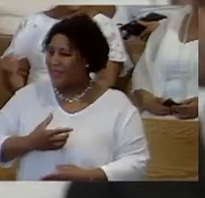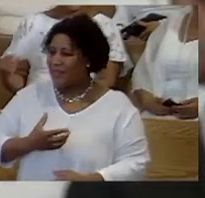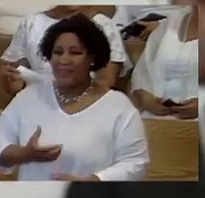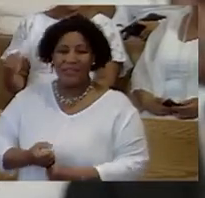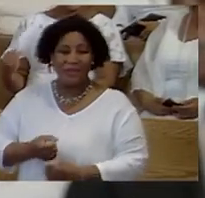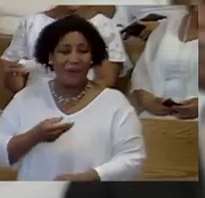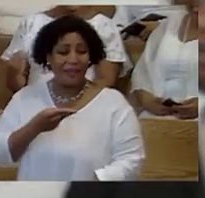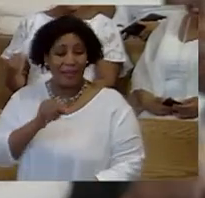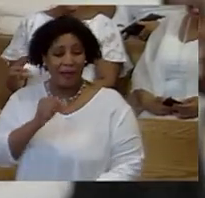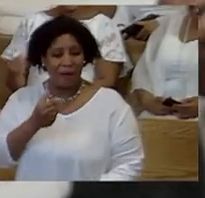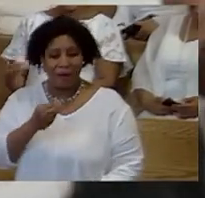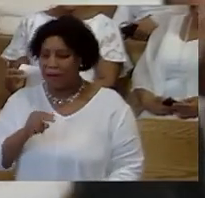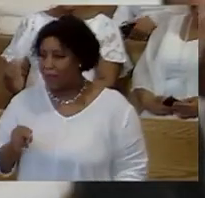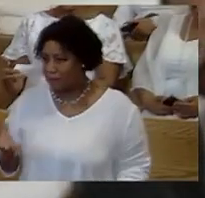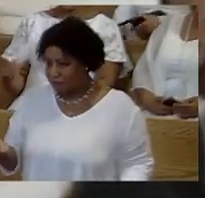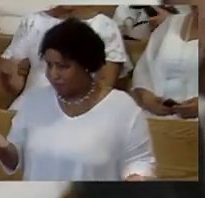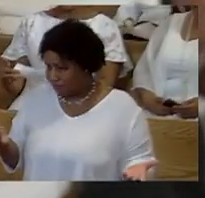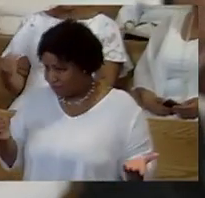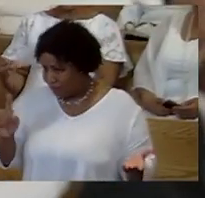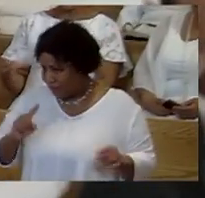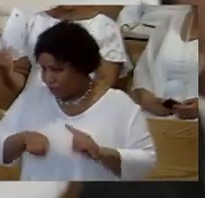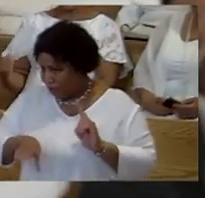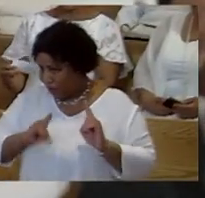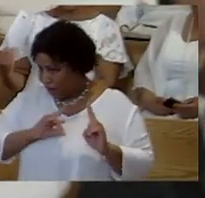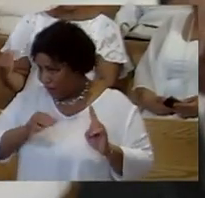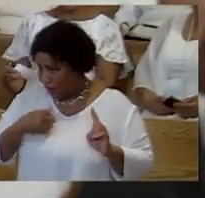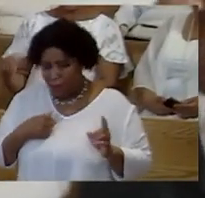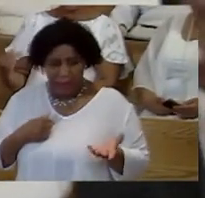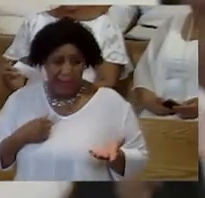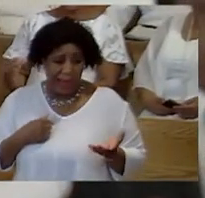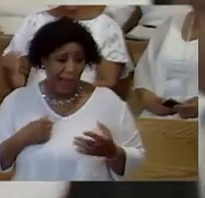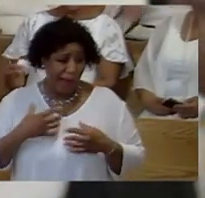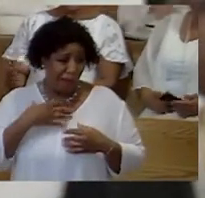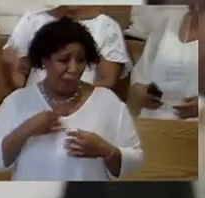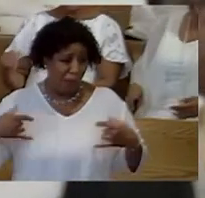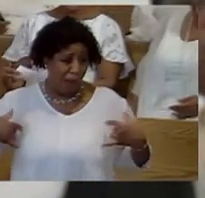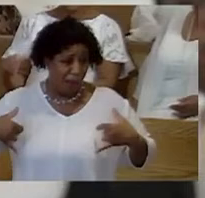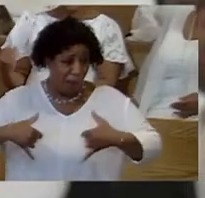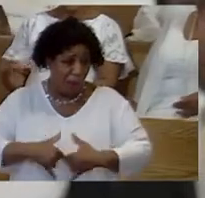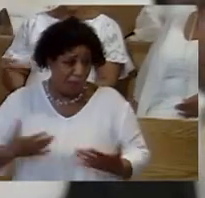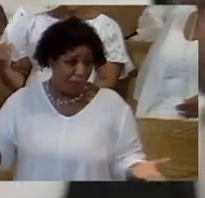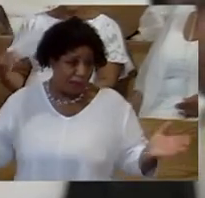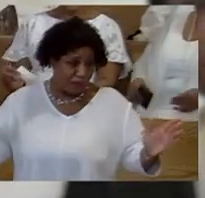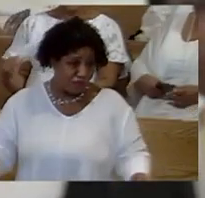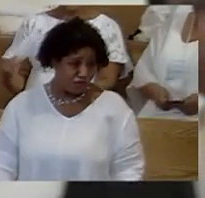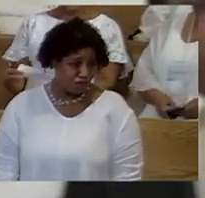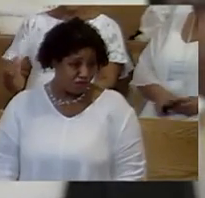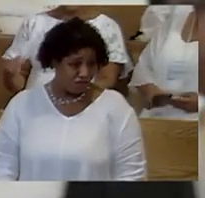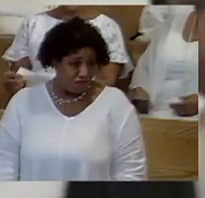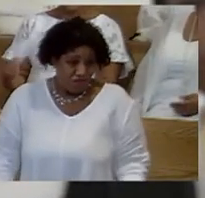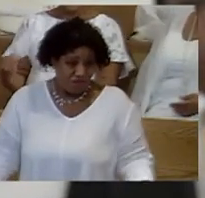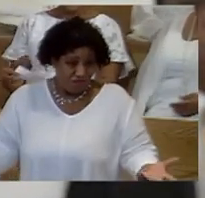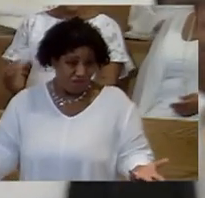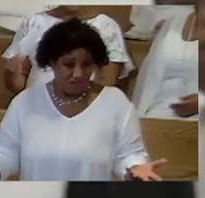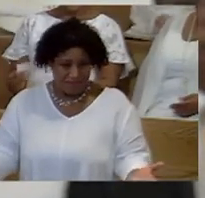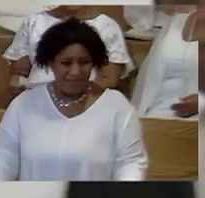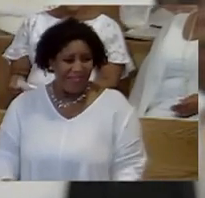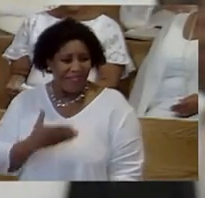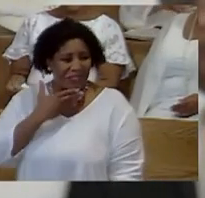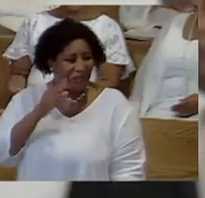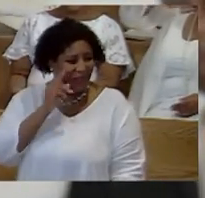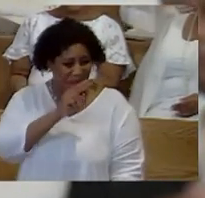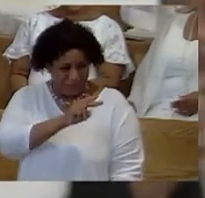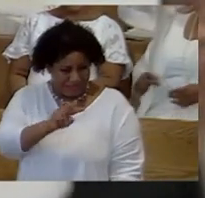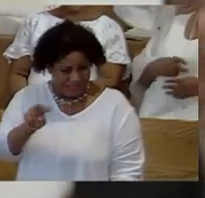Trustee Hogan, I couldn't find my white suit. I had to just put on a white robe. Amen. Amen. But it's just good to see